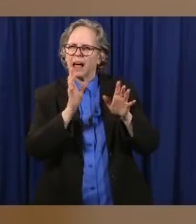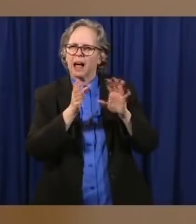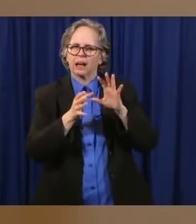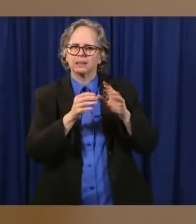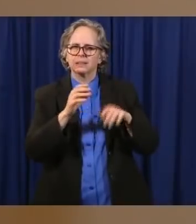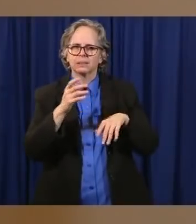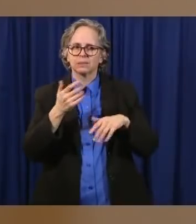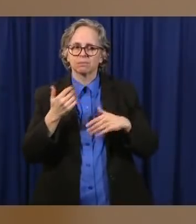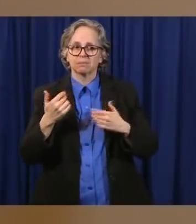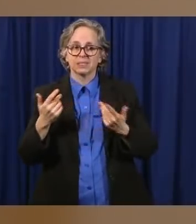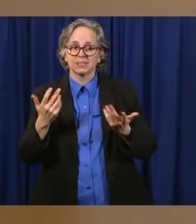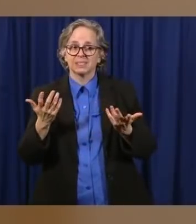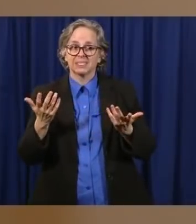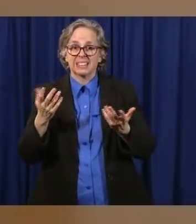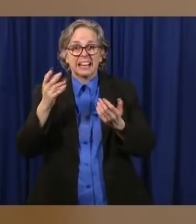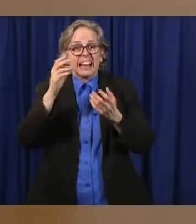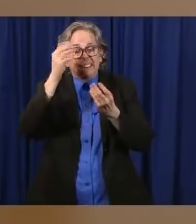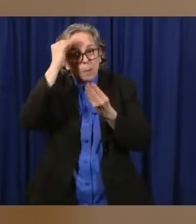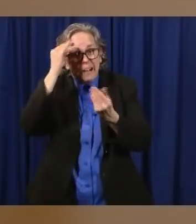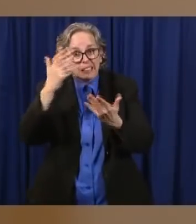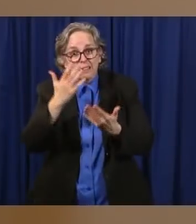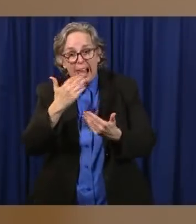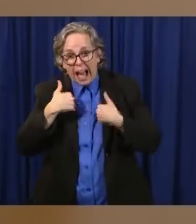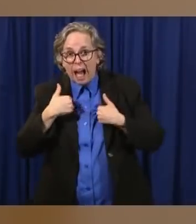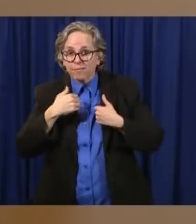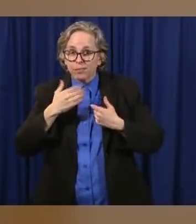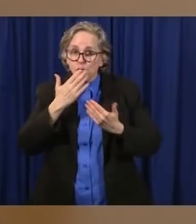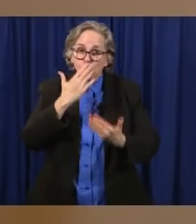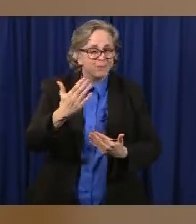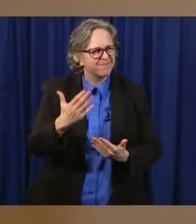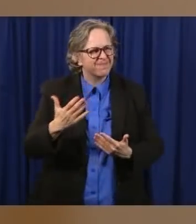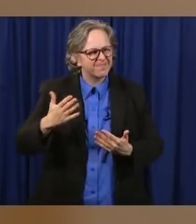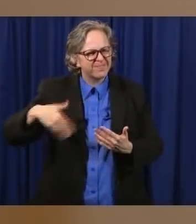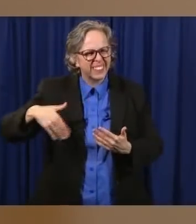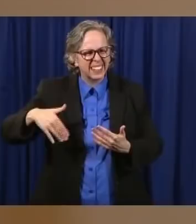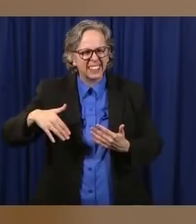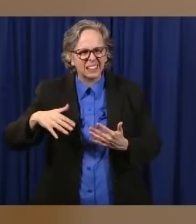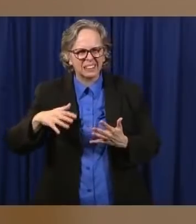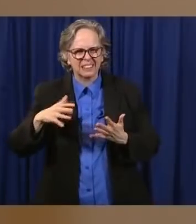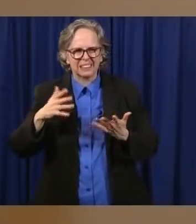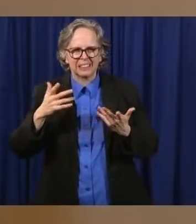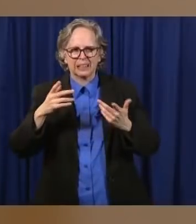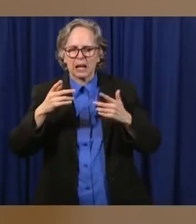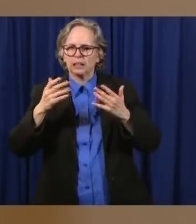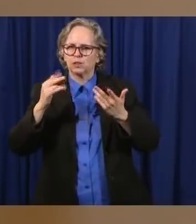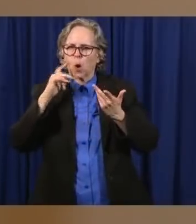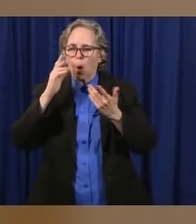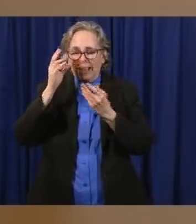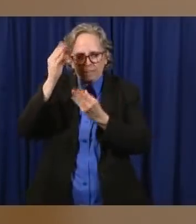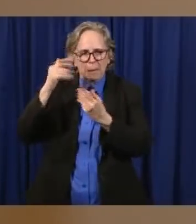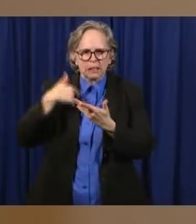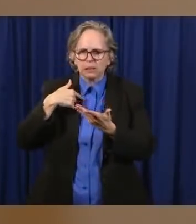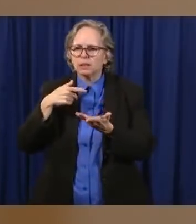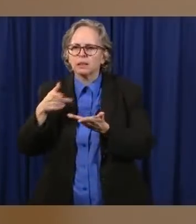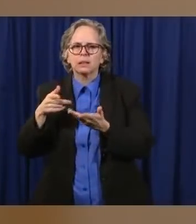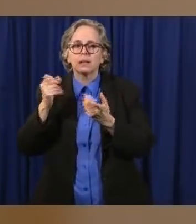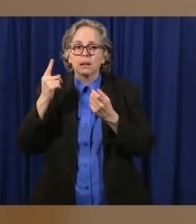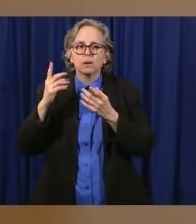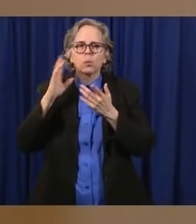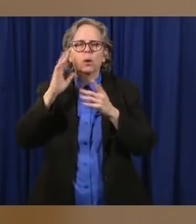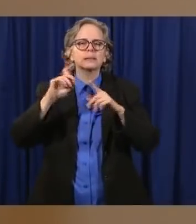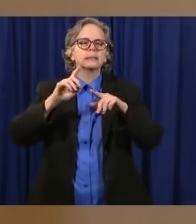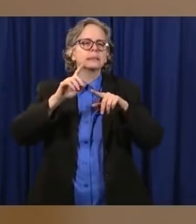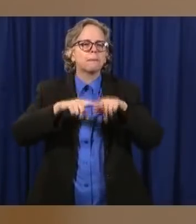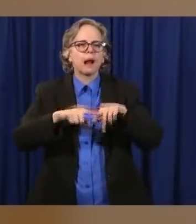yet, and it will more likely be based on conditions and sorts of.